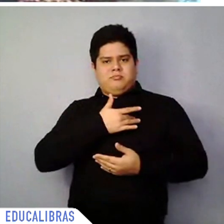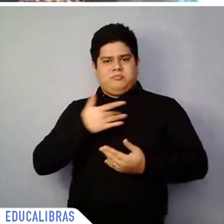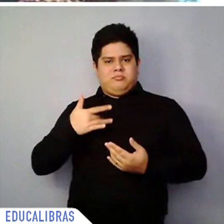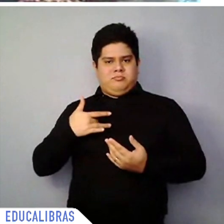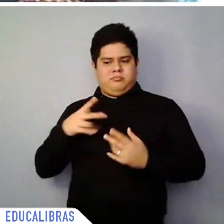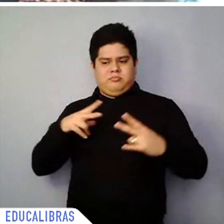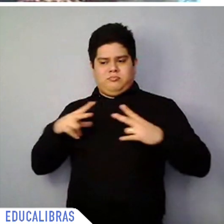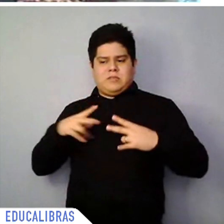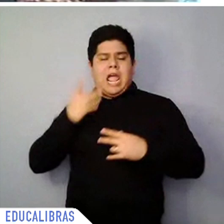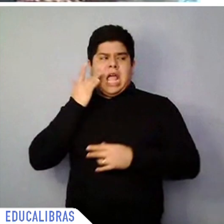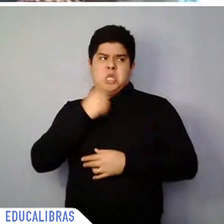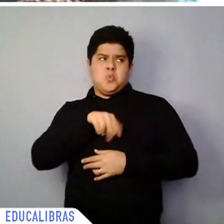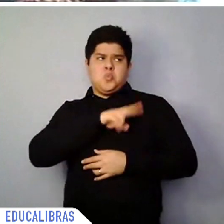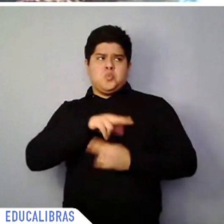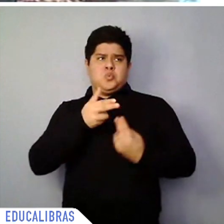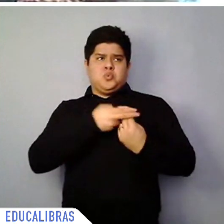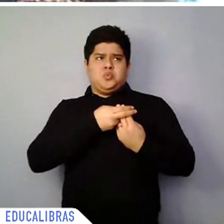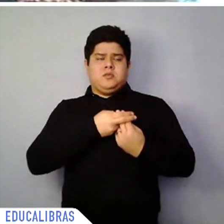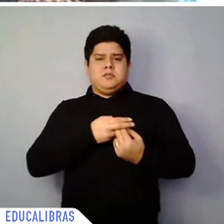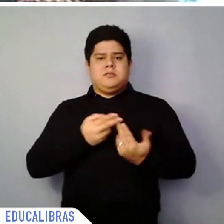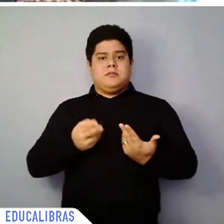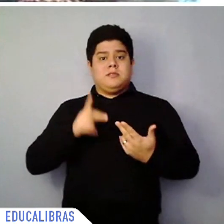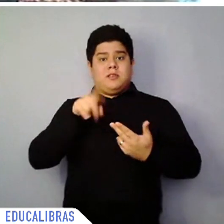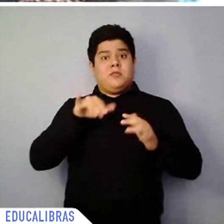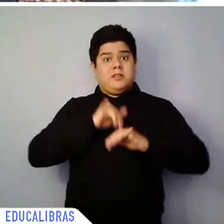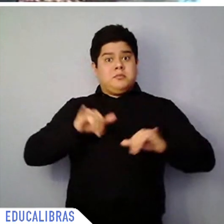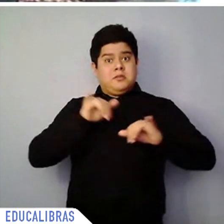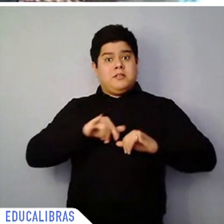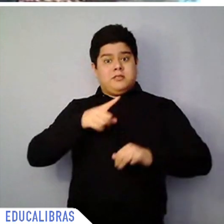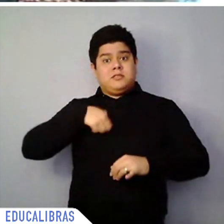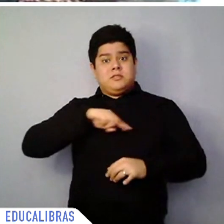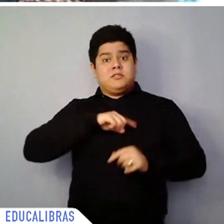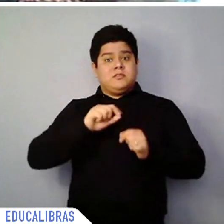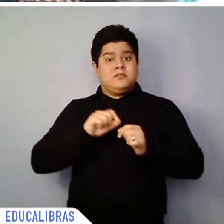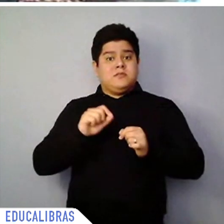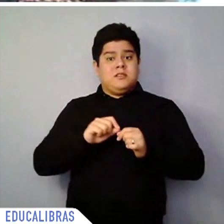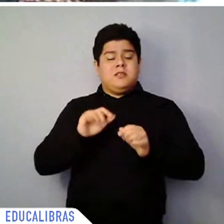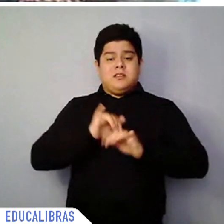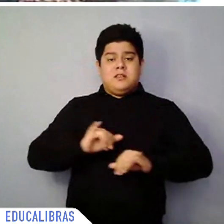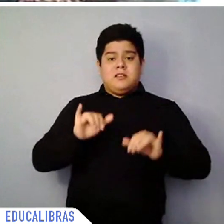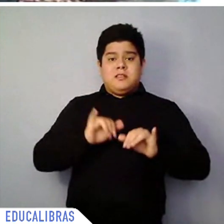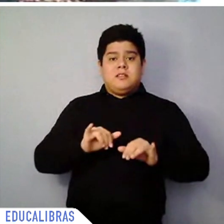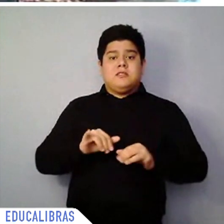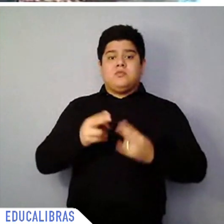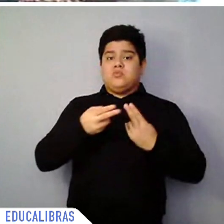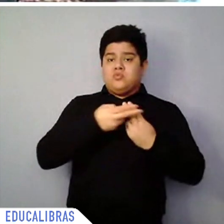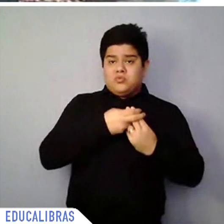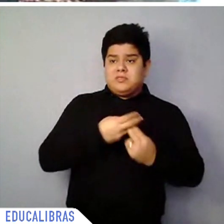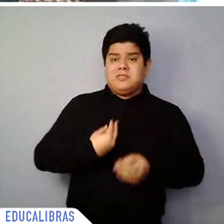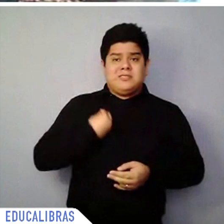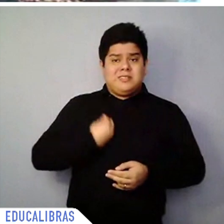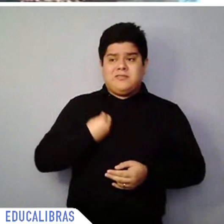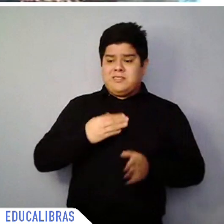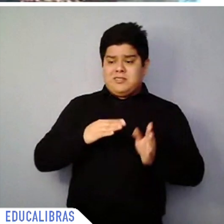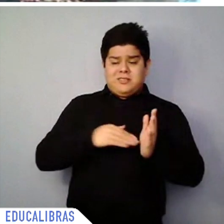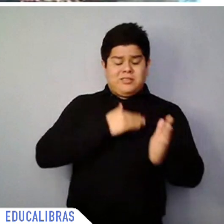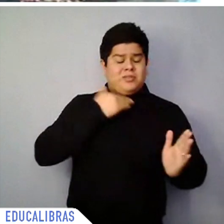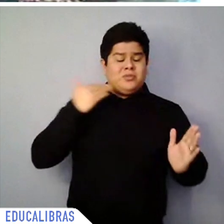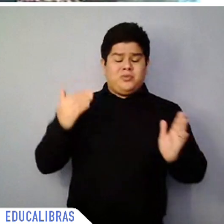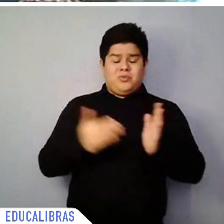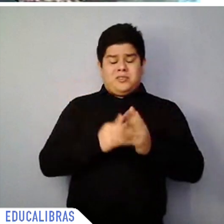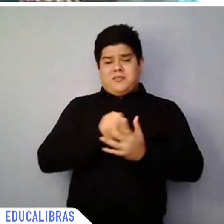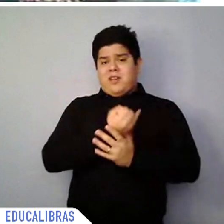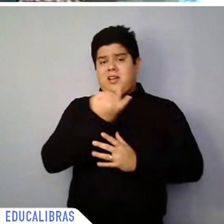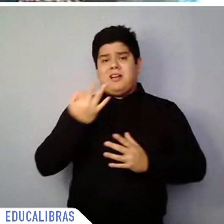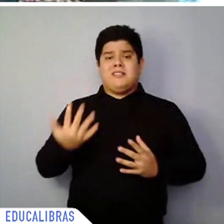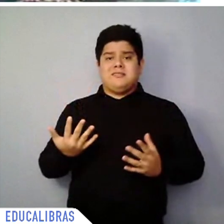SUS, a lot of people who use private health systems think they don't use SUS. And this is a campaign that we